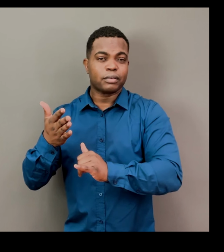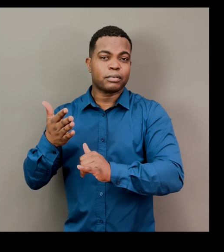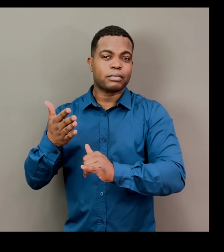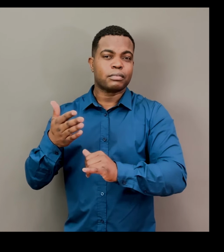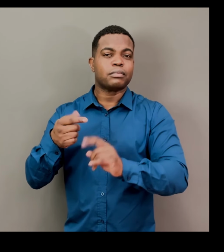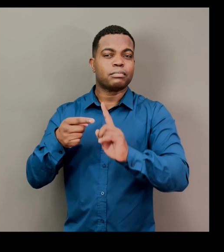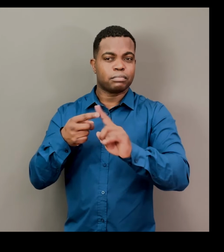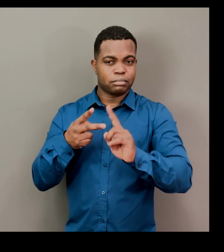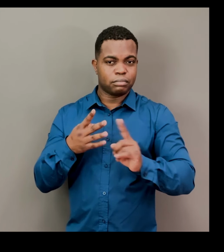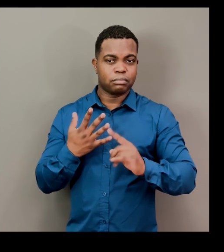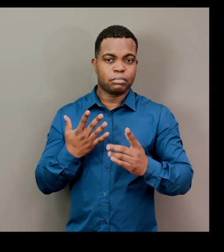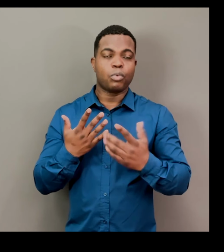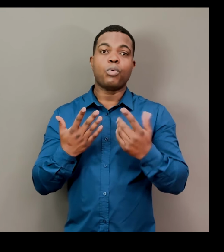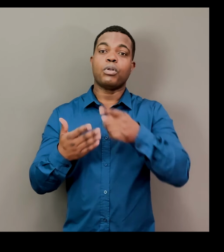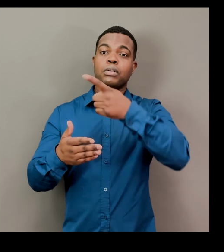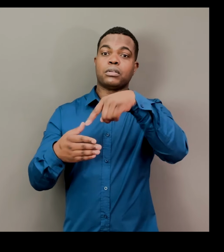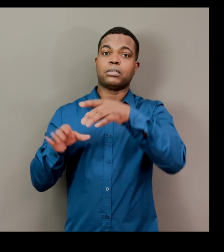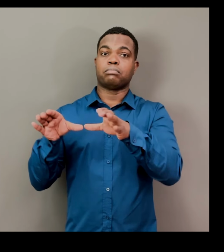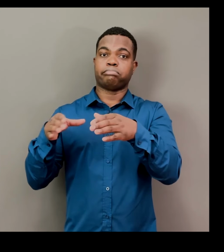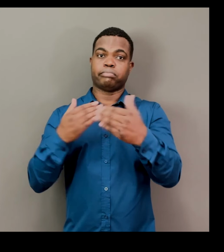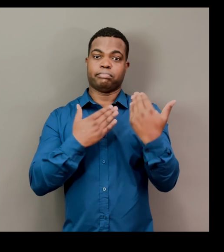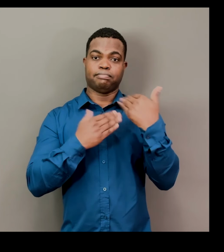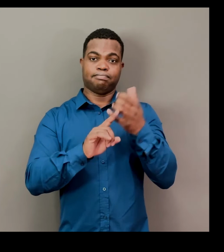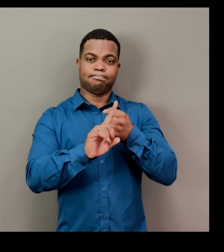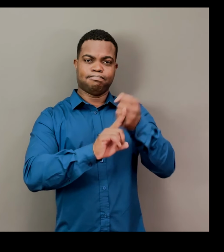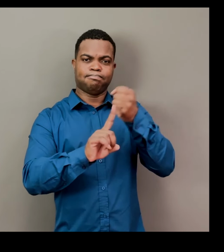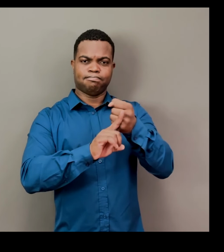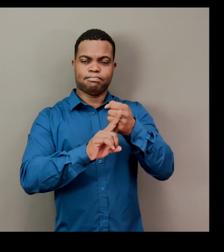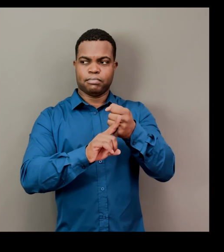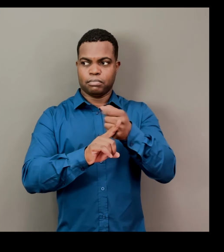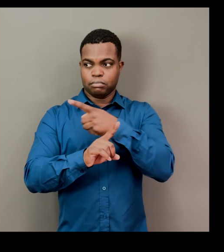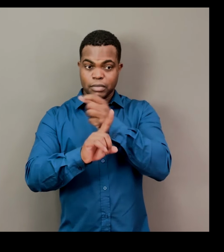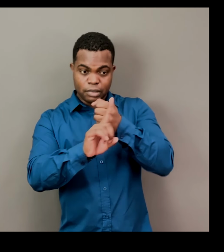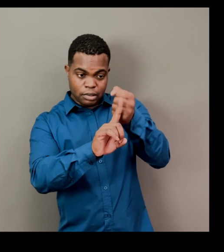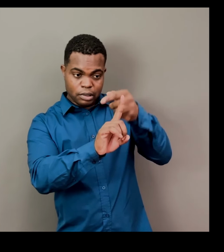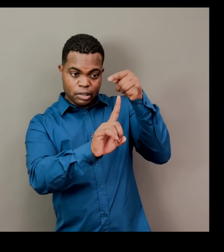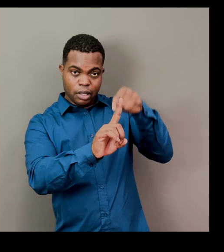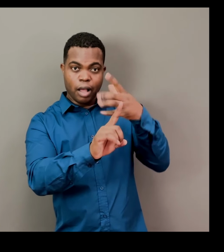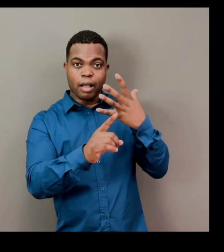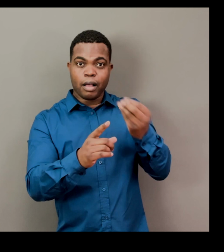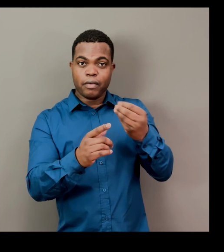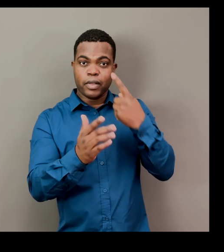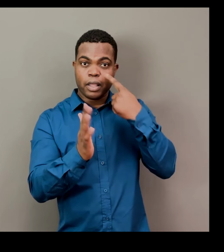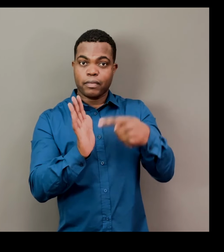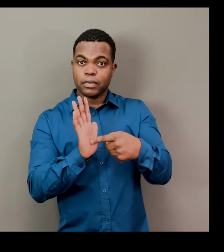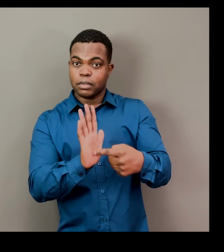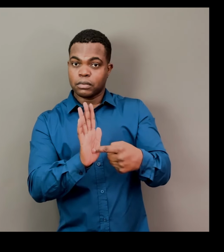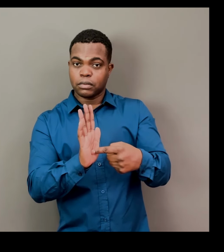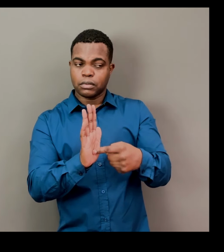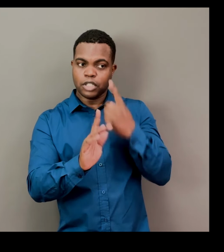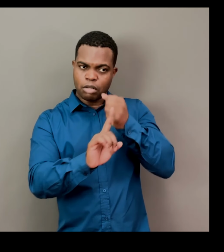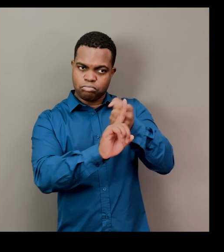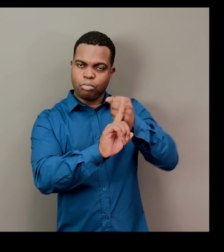something? If they advocate position, do they provide evidence to support it?